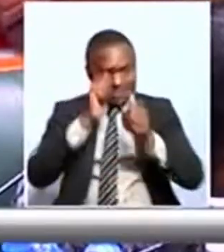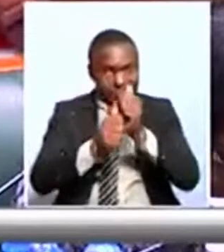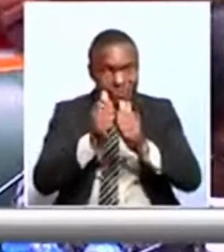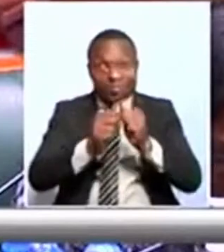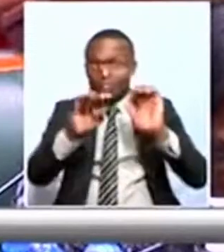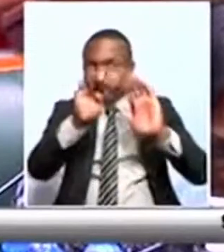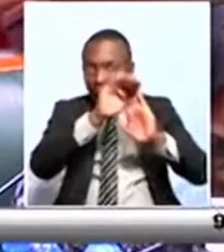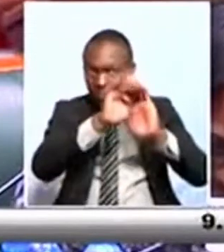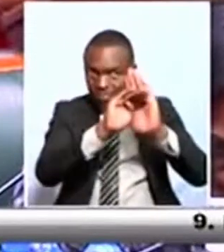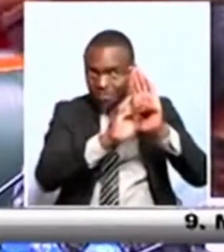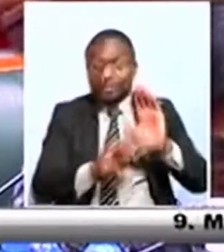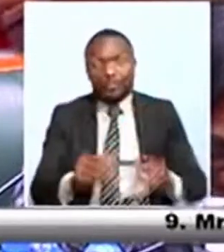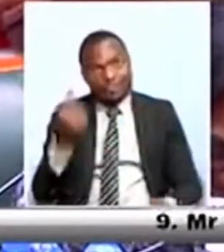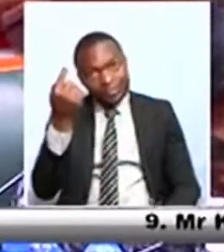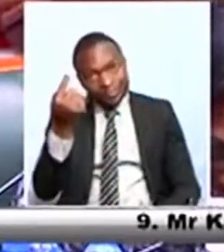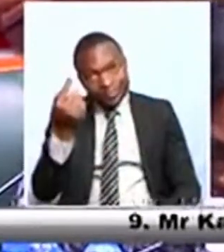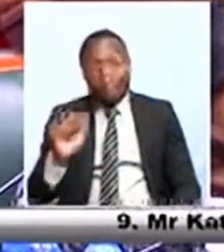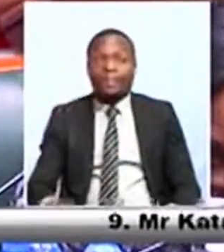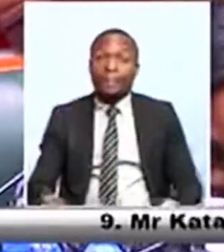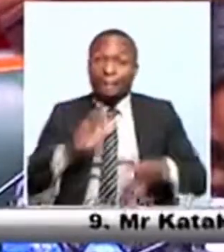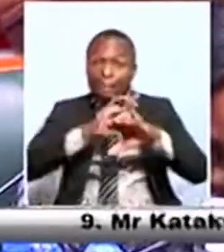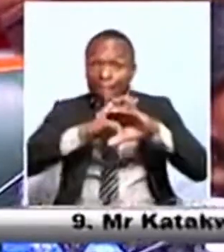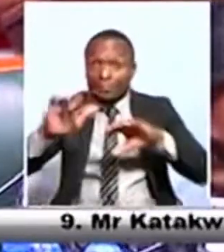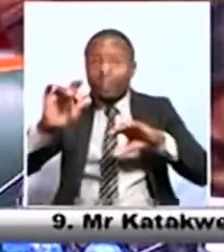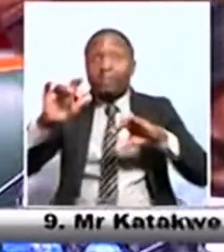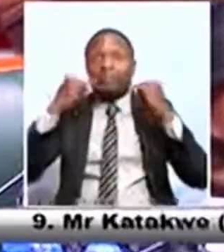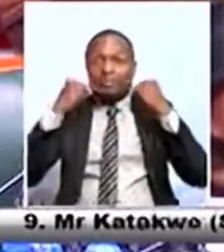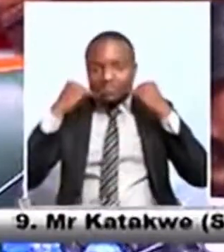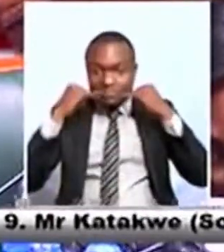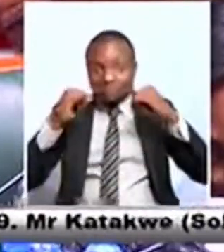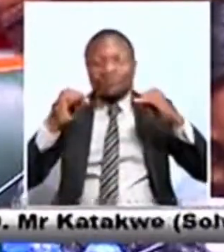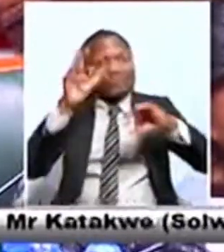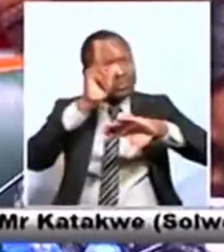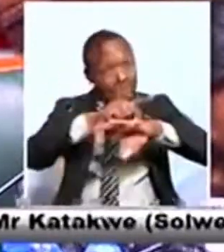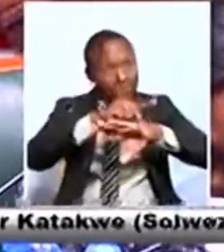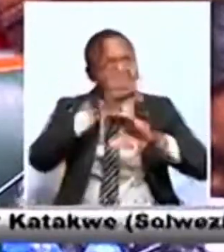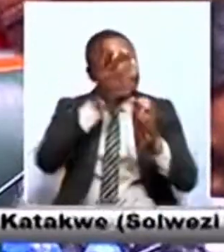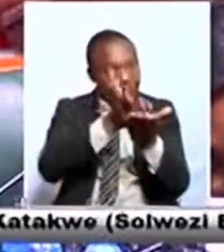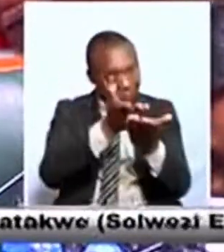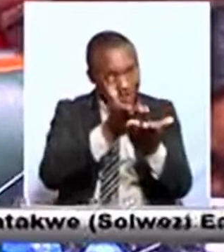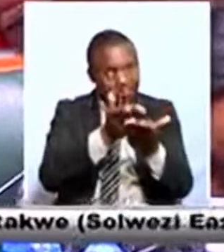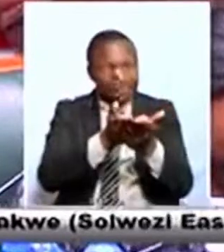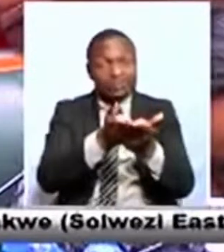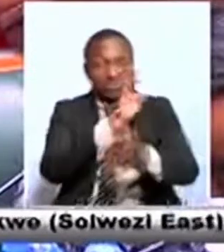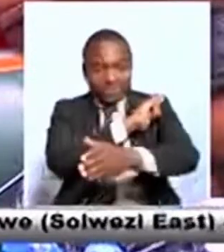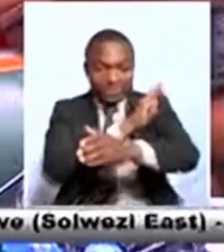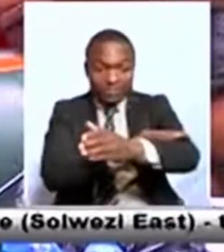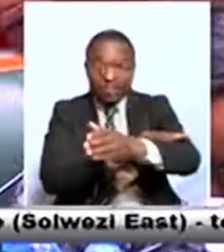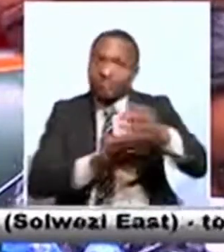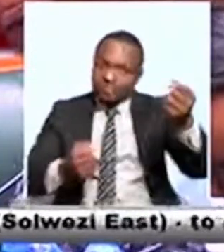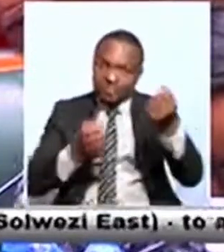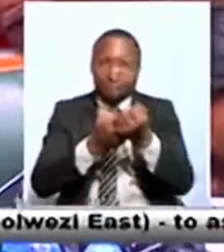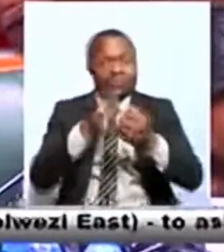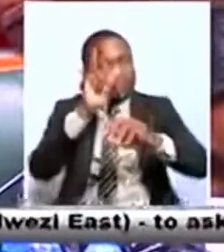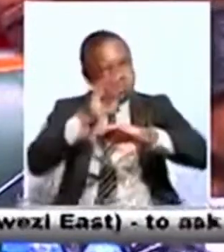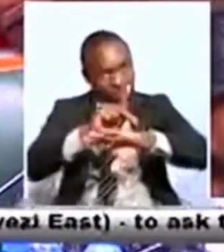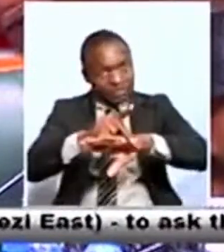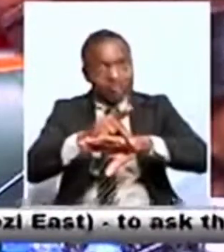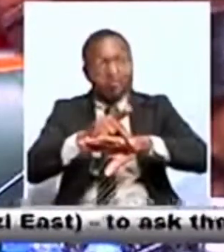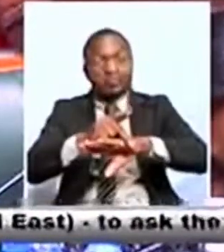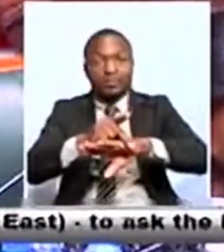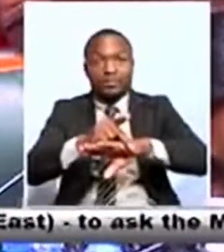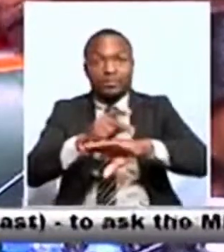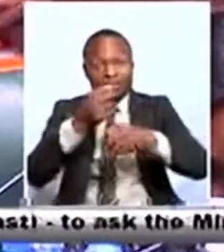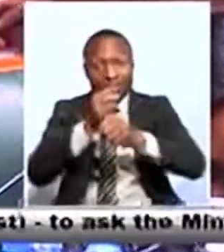following. 1, lack of a detailed project proposal and source of project financing from a promoter, making